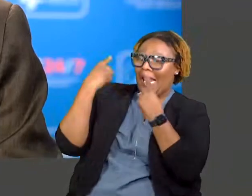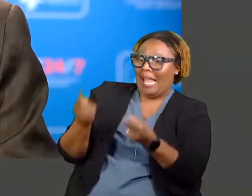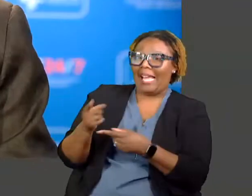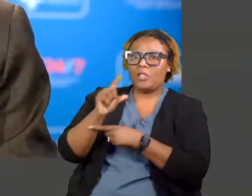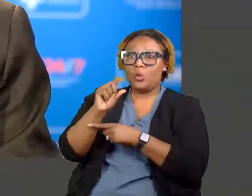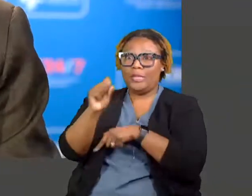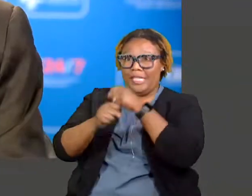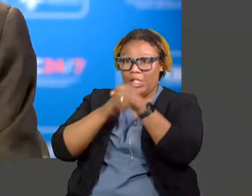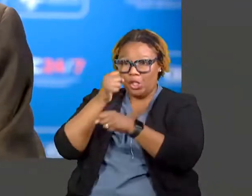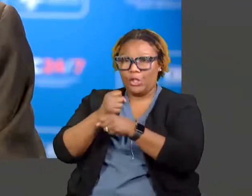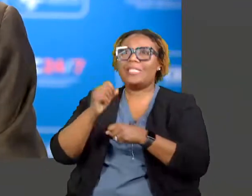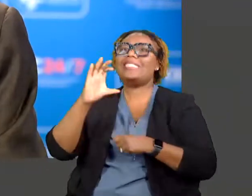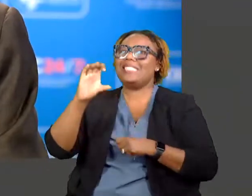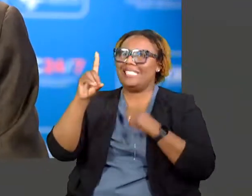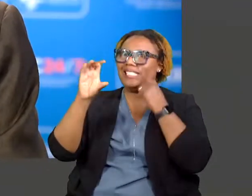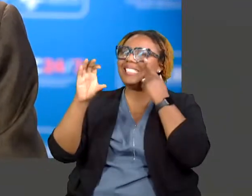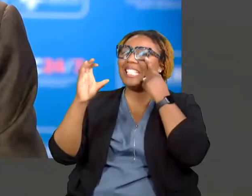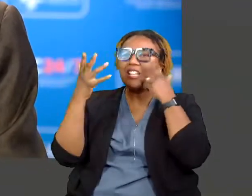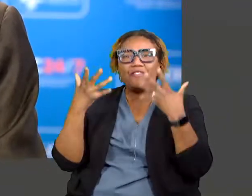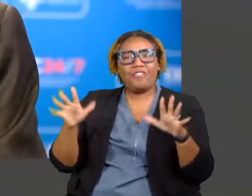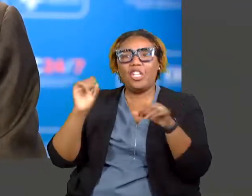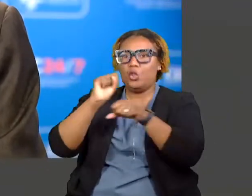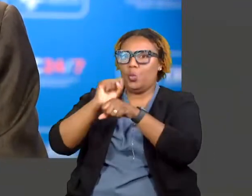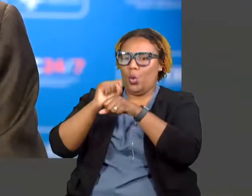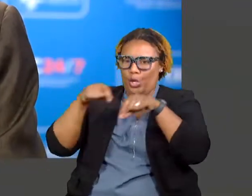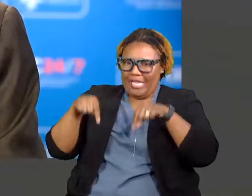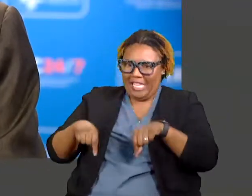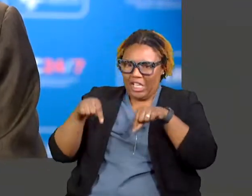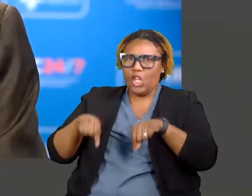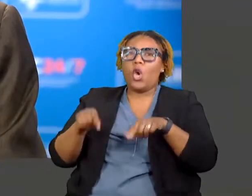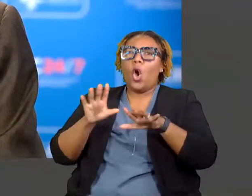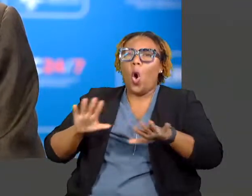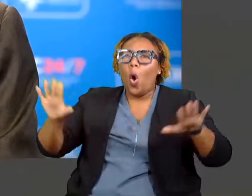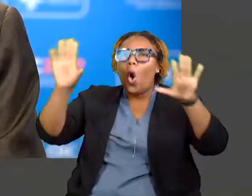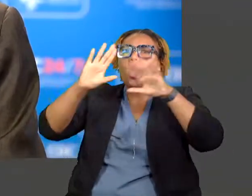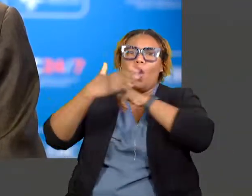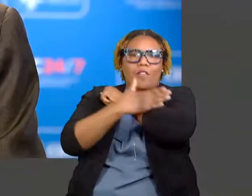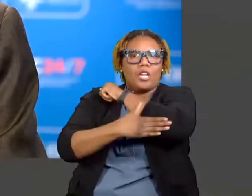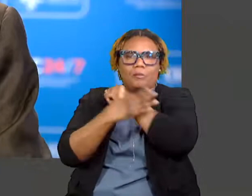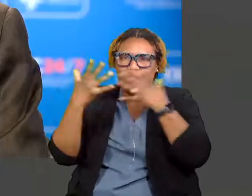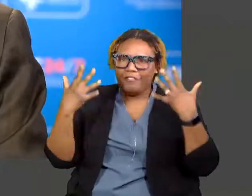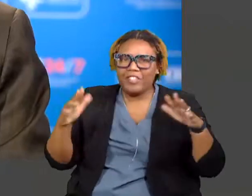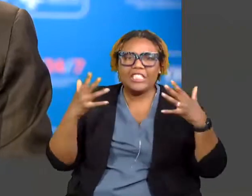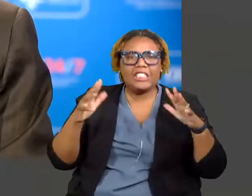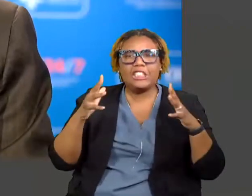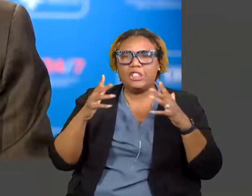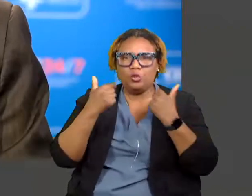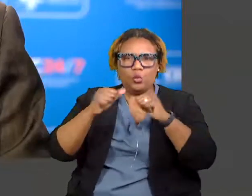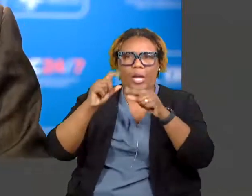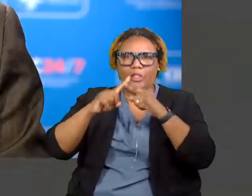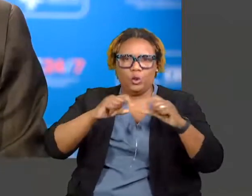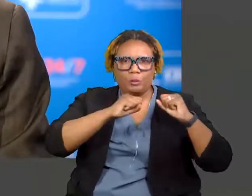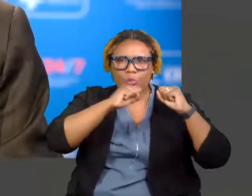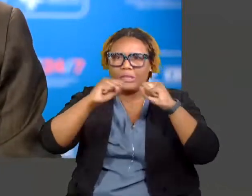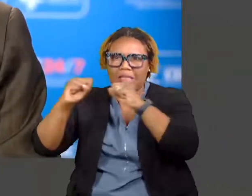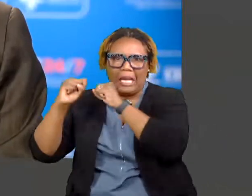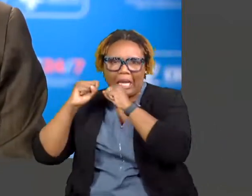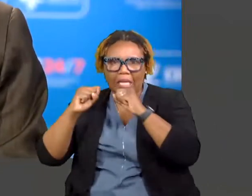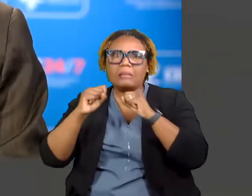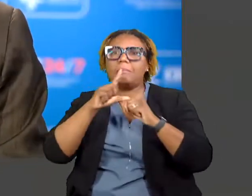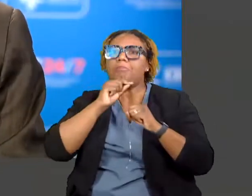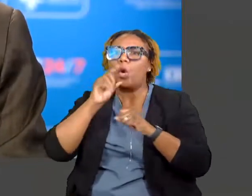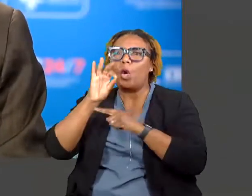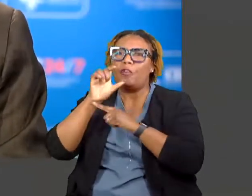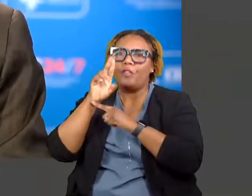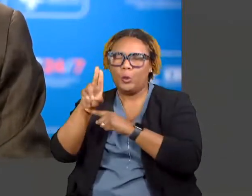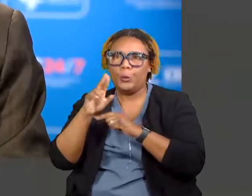has worked here at home and abroad to prevent, detect, and respond to bird flu. Over the years, we've